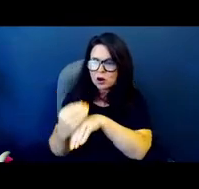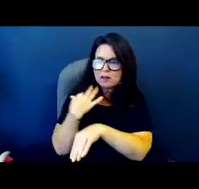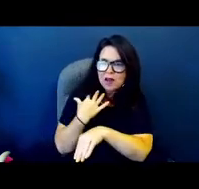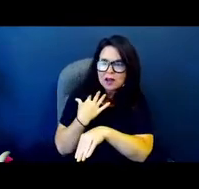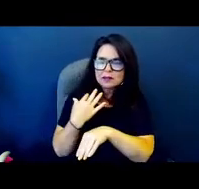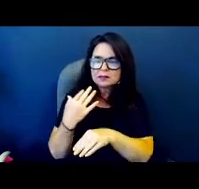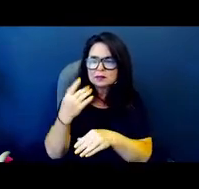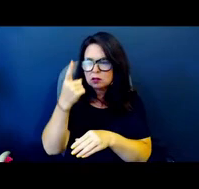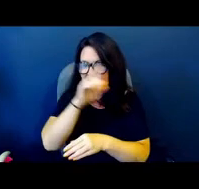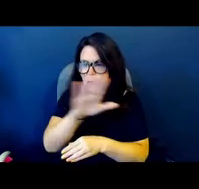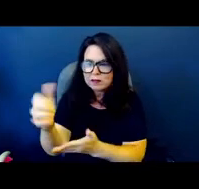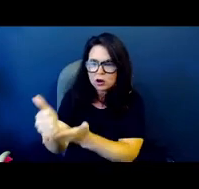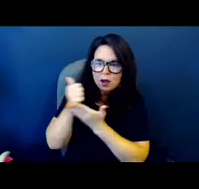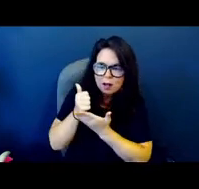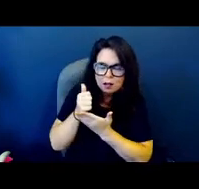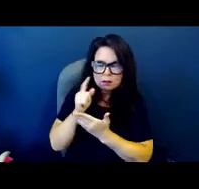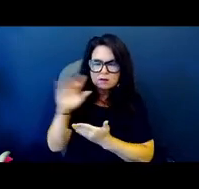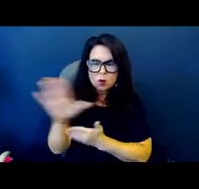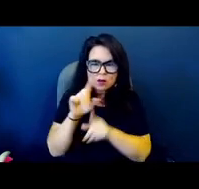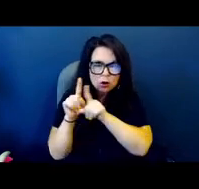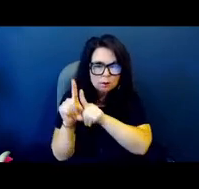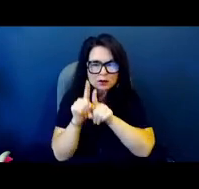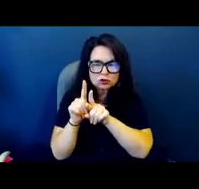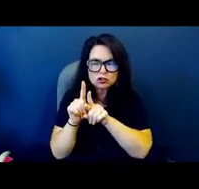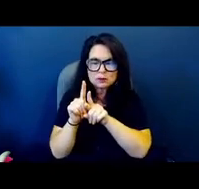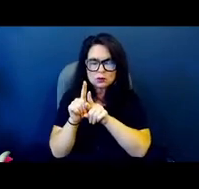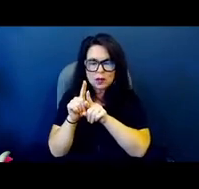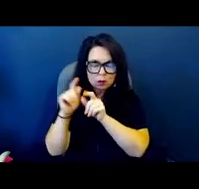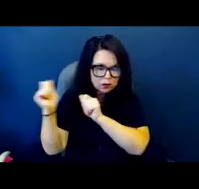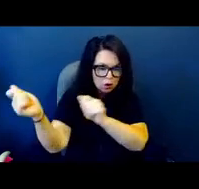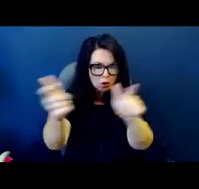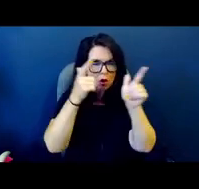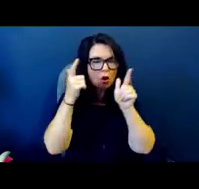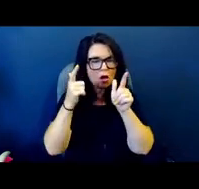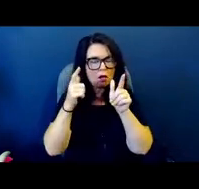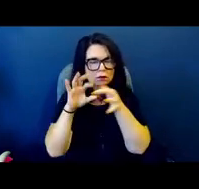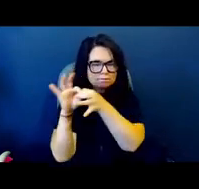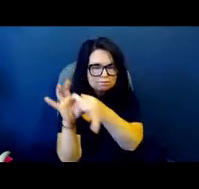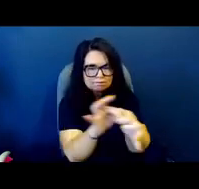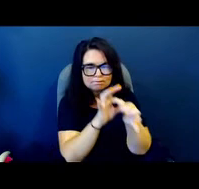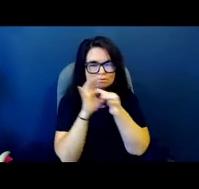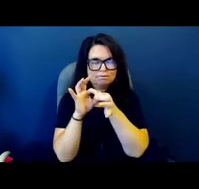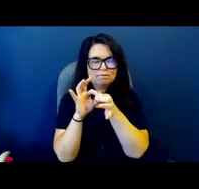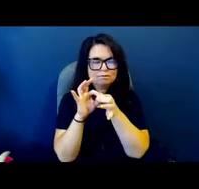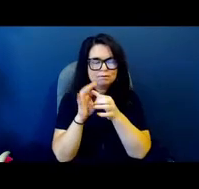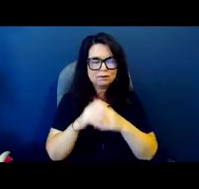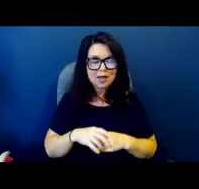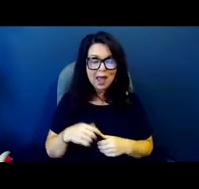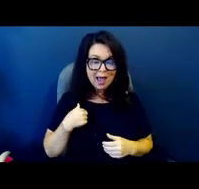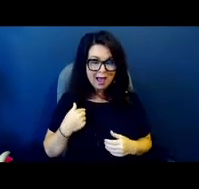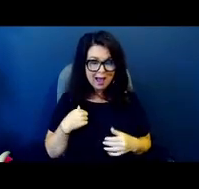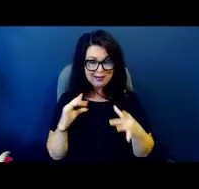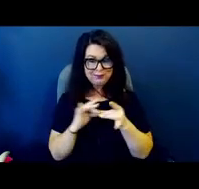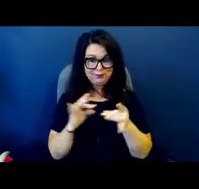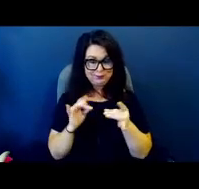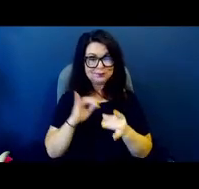all work together to make these changes. I brought up Judy Heumann a lot during this